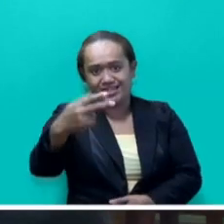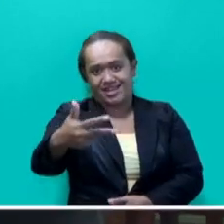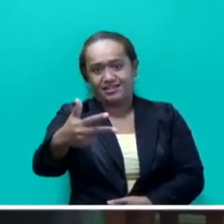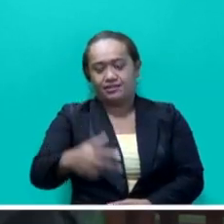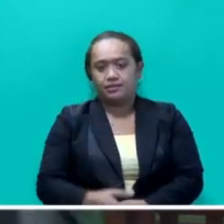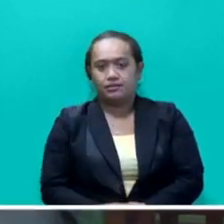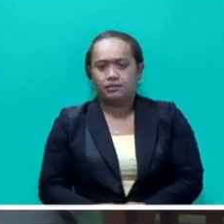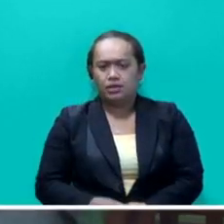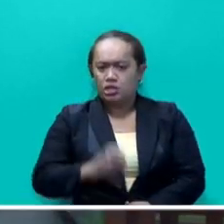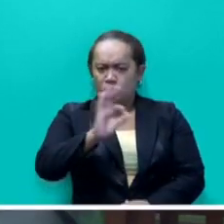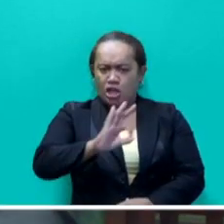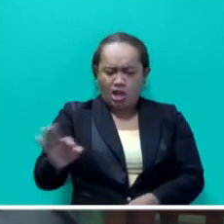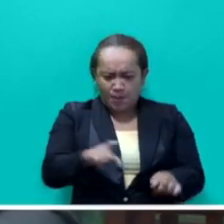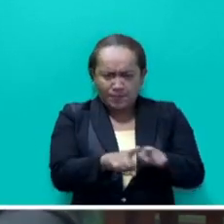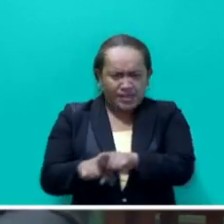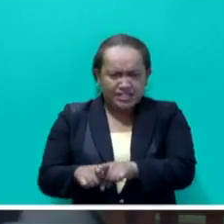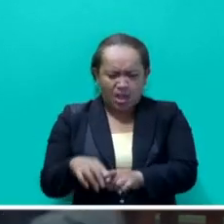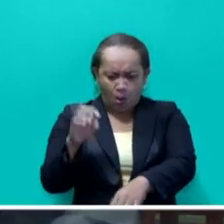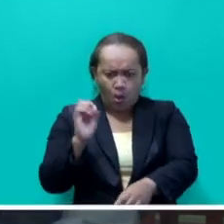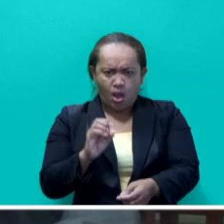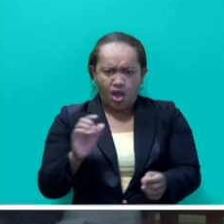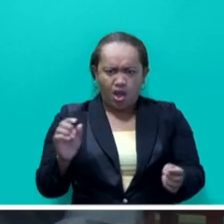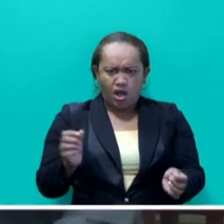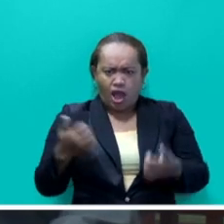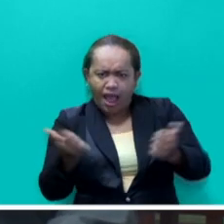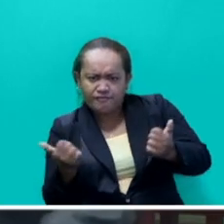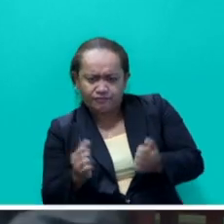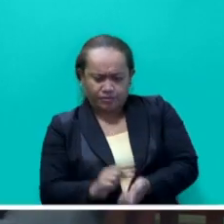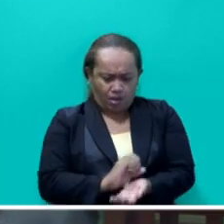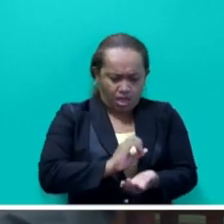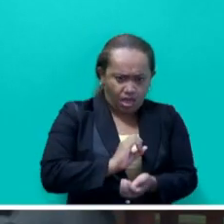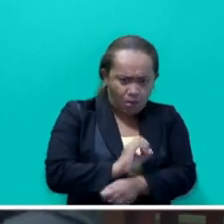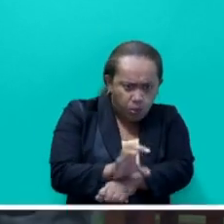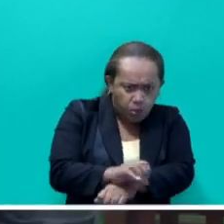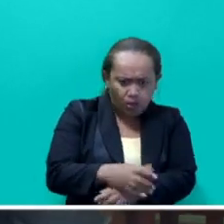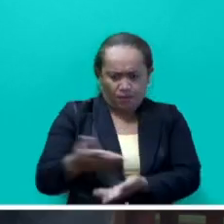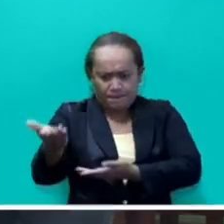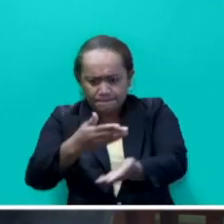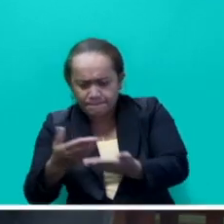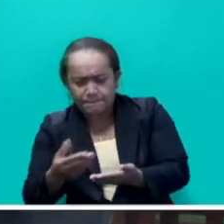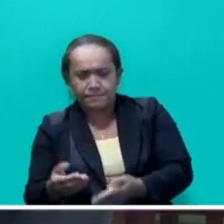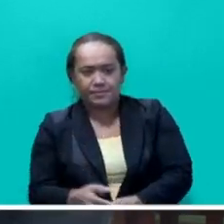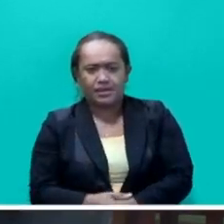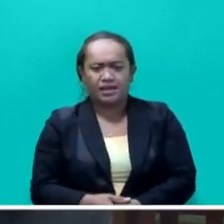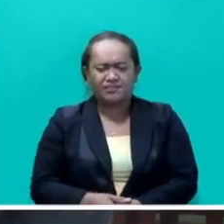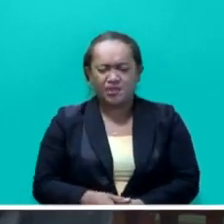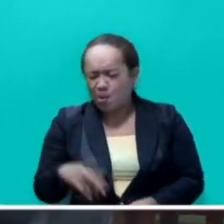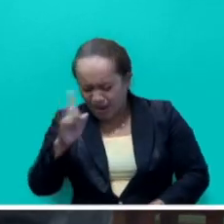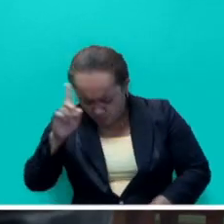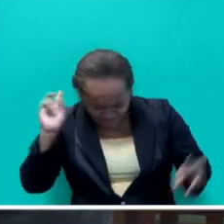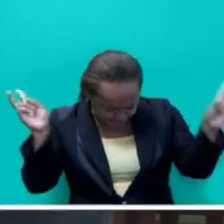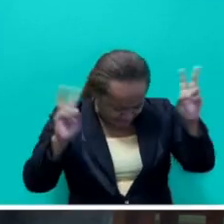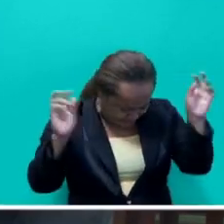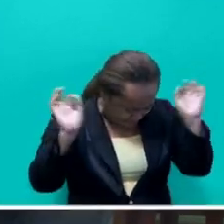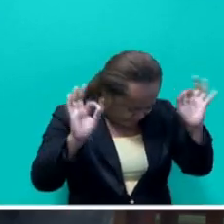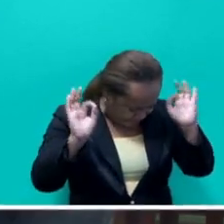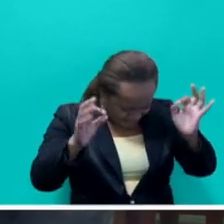consultation that takes away all the rights and what are the exact words that were used